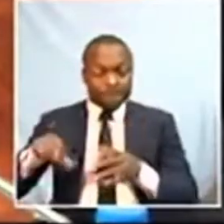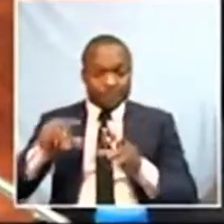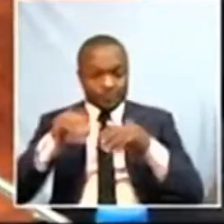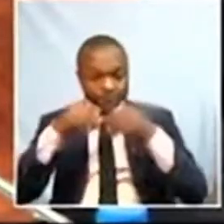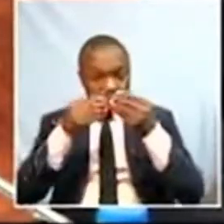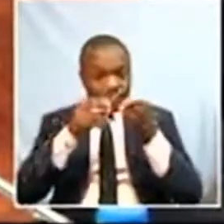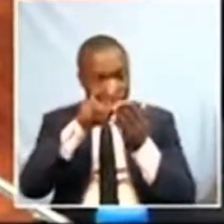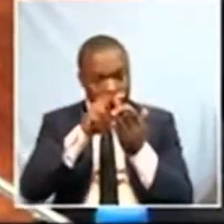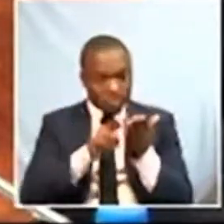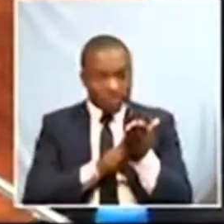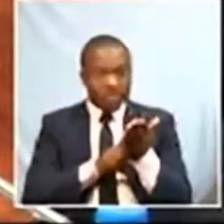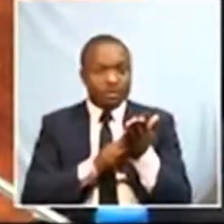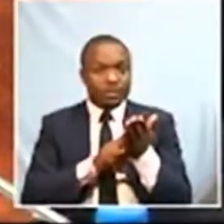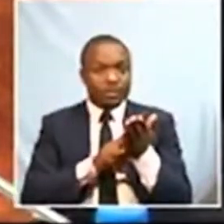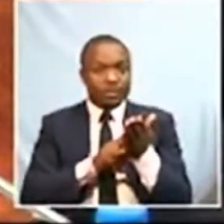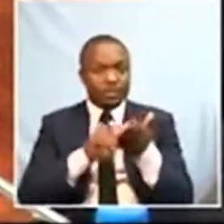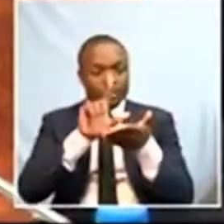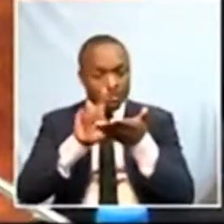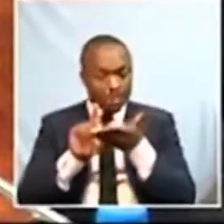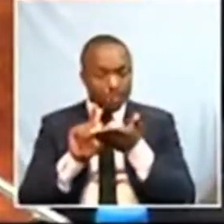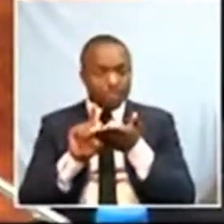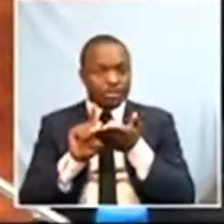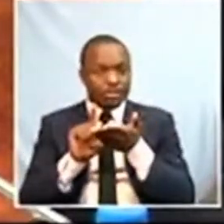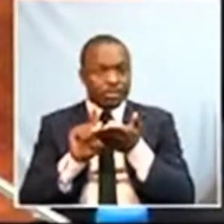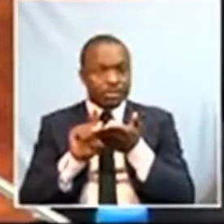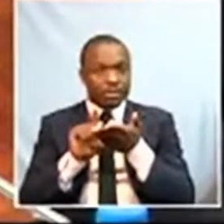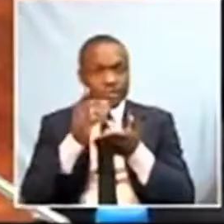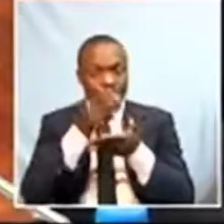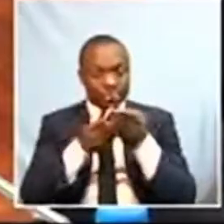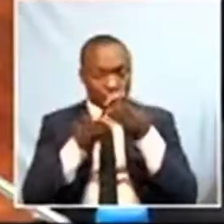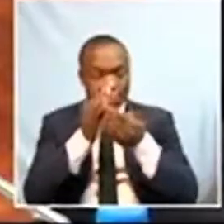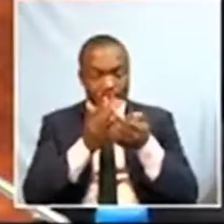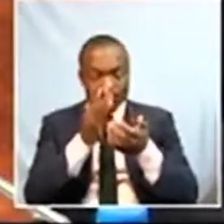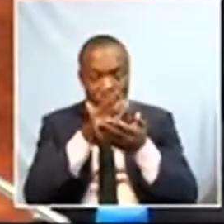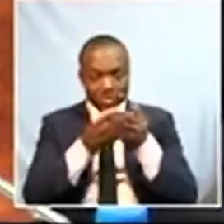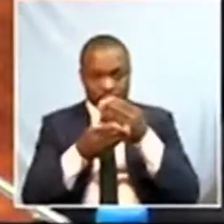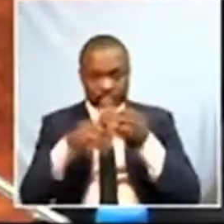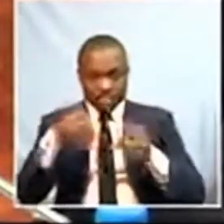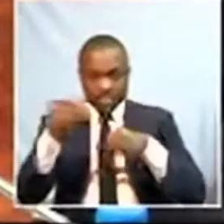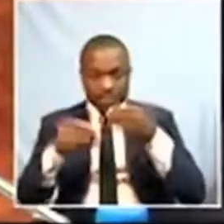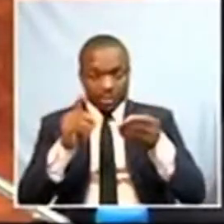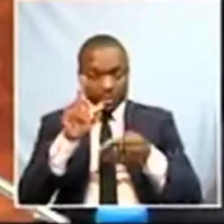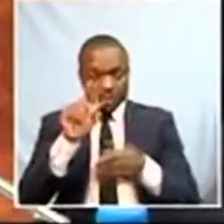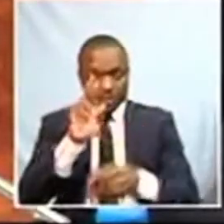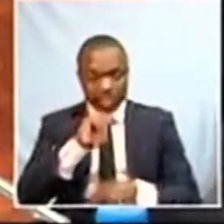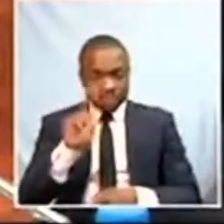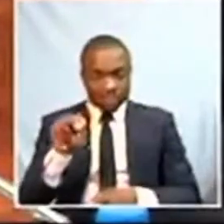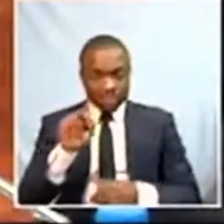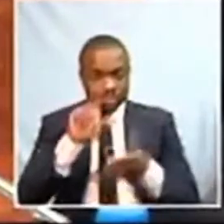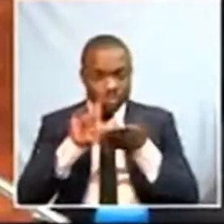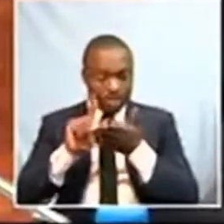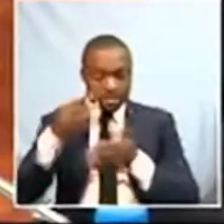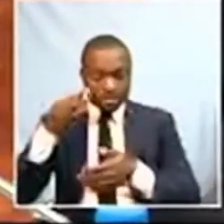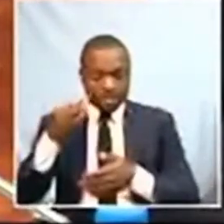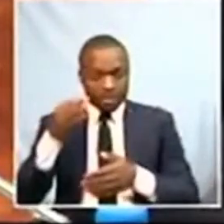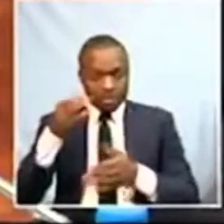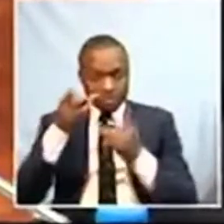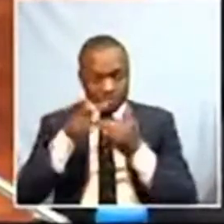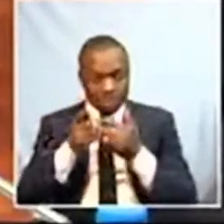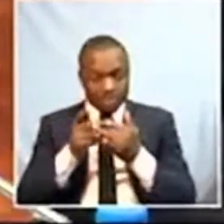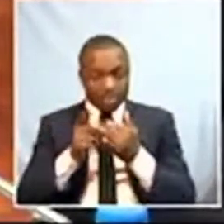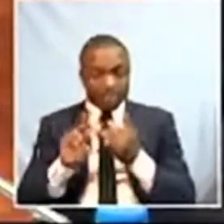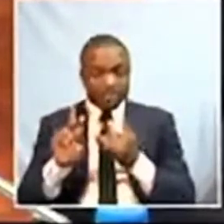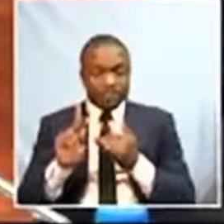of guidelines on loans contributed to spending the 2022 loan component in